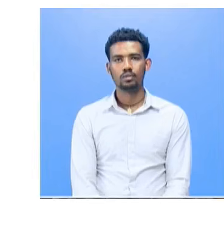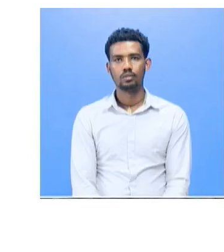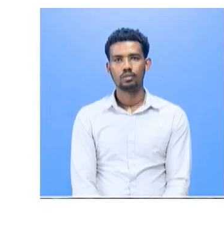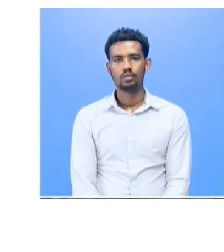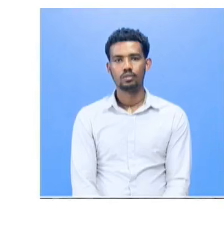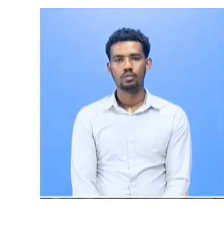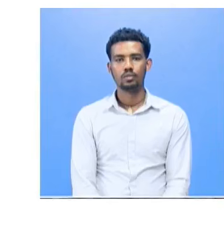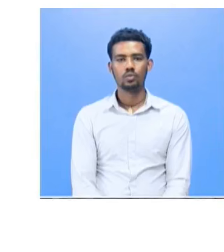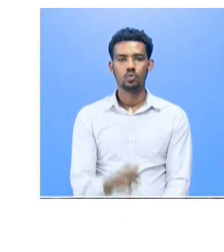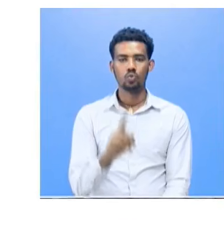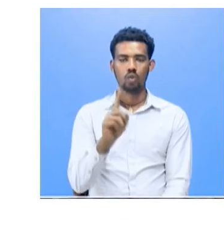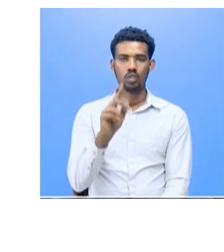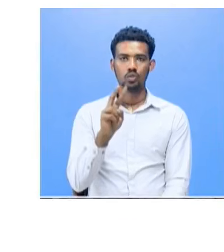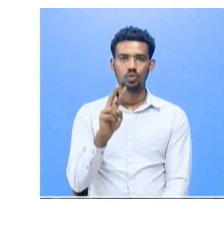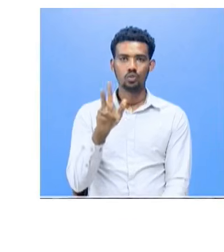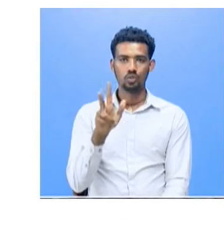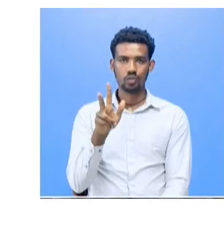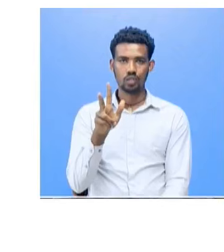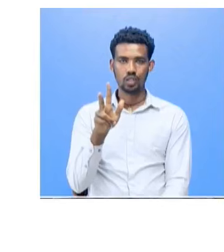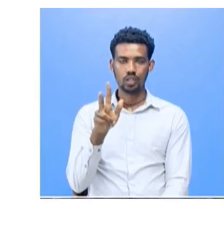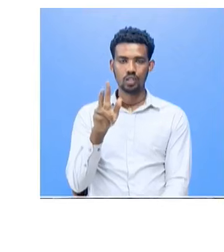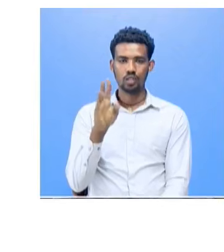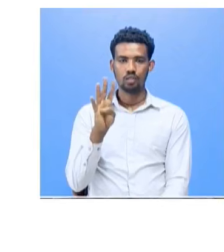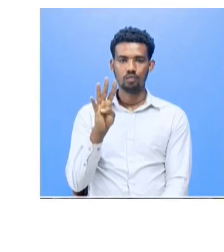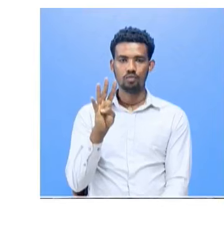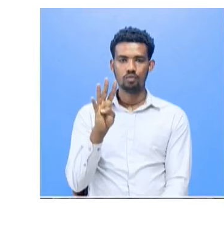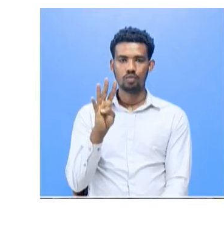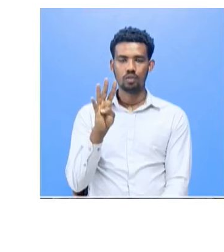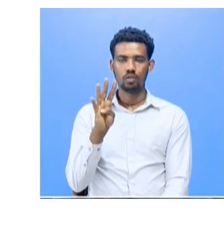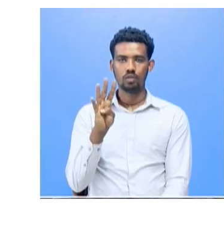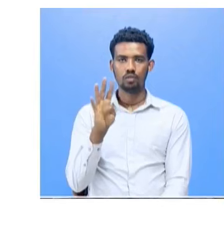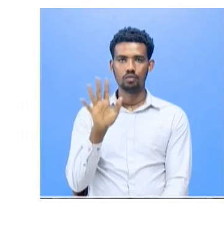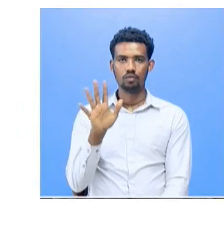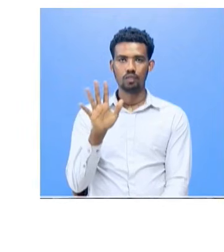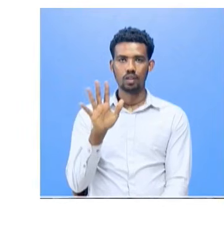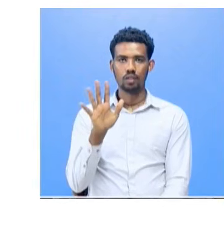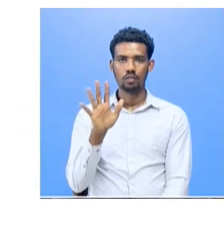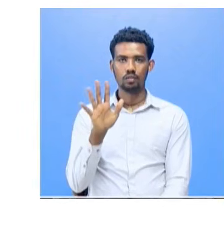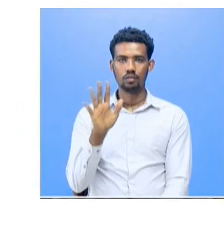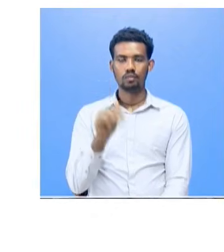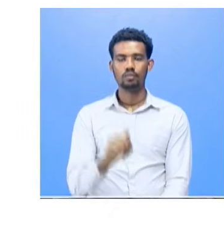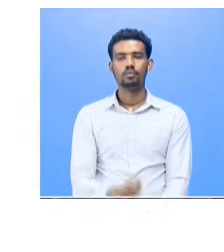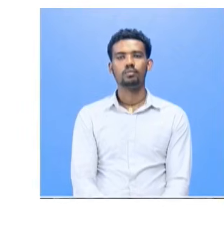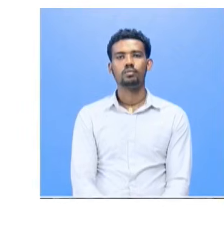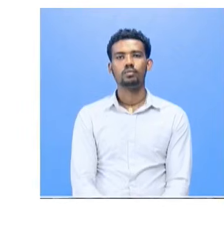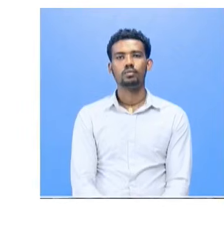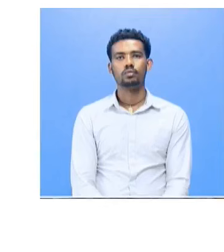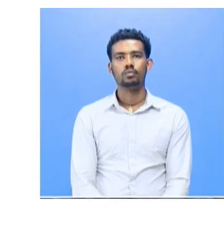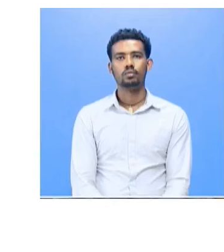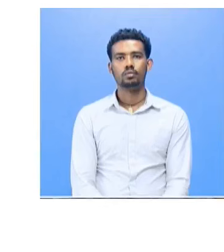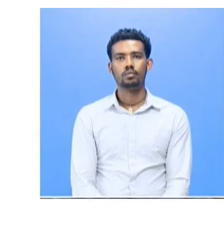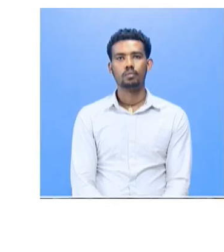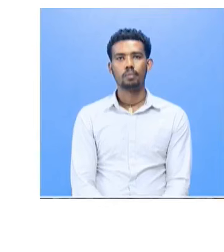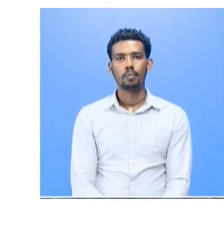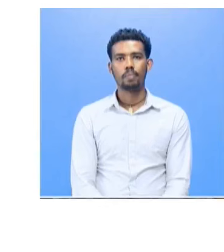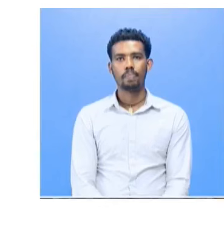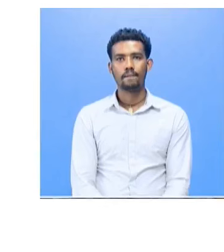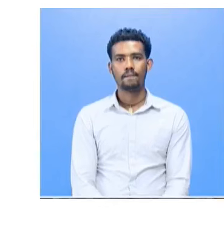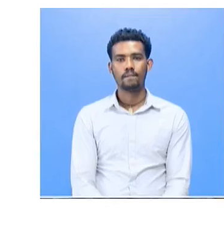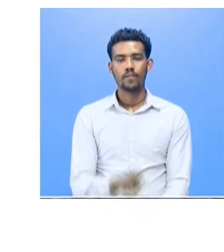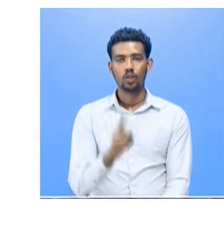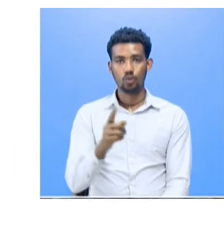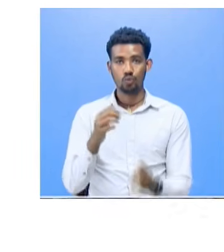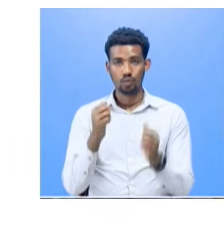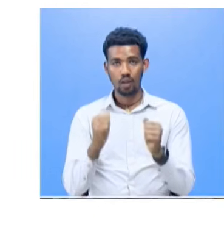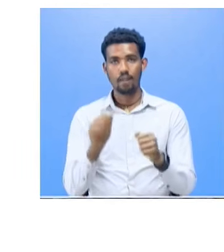One, 2, 3, 4, and here is 5. You can